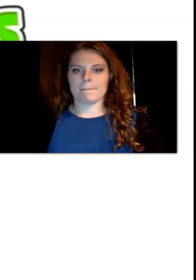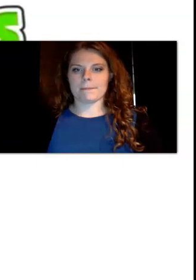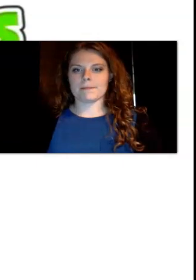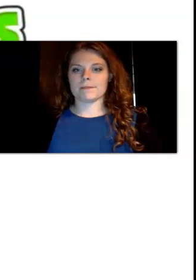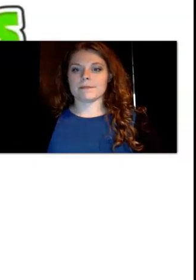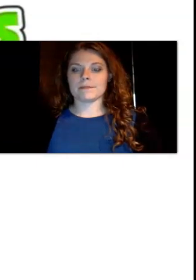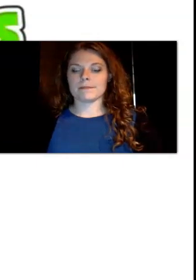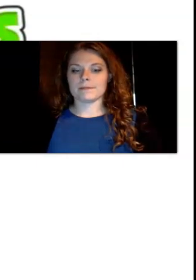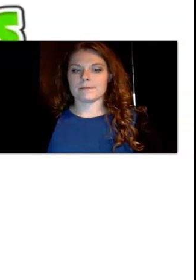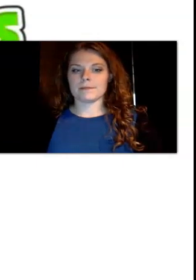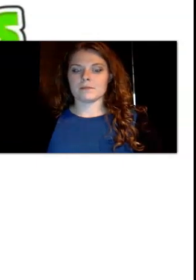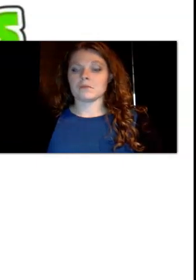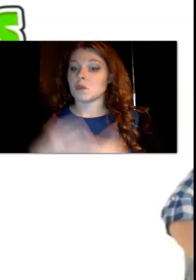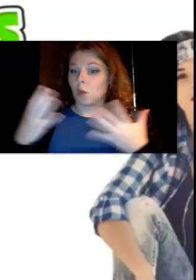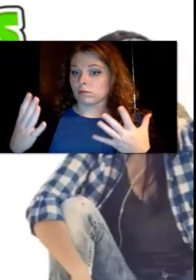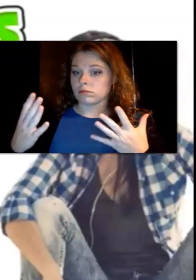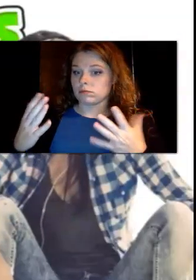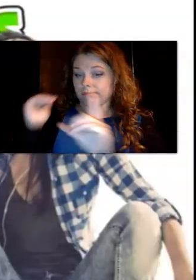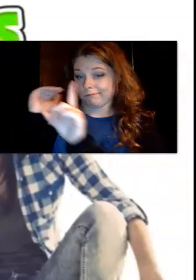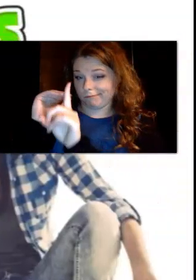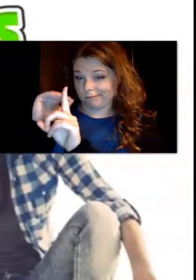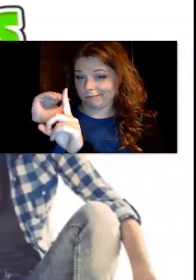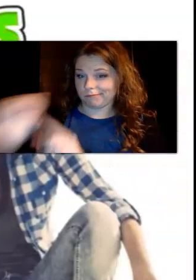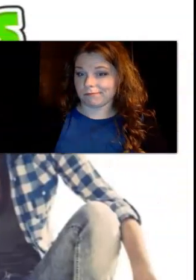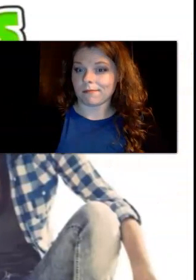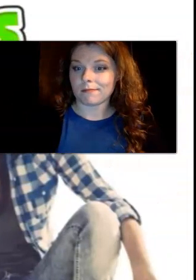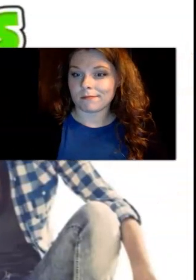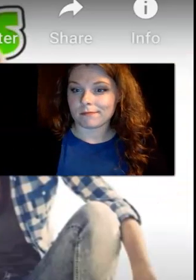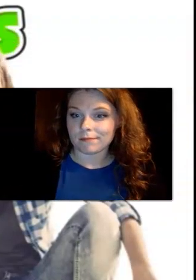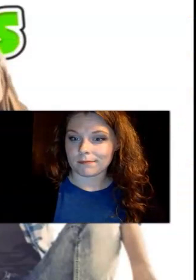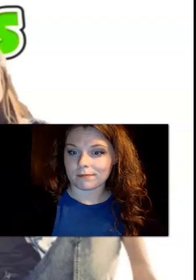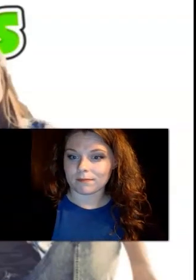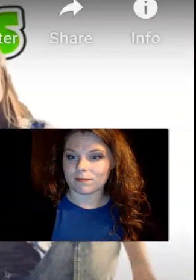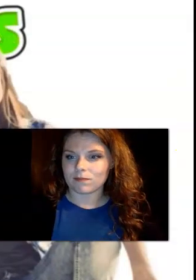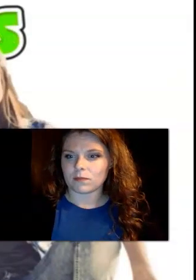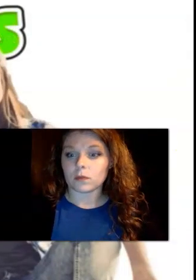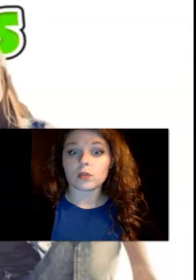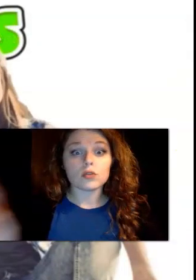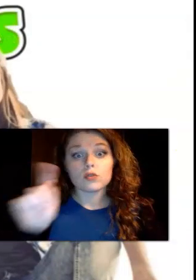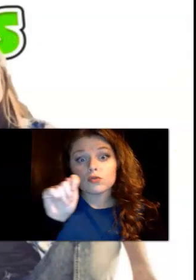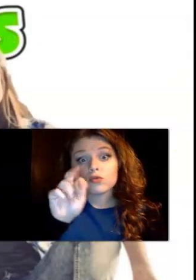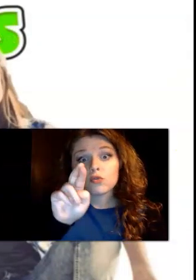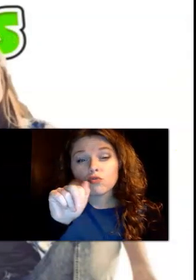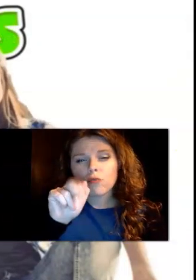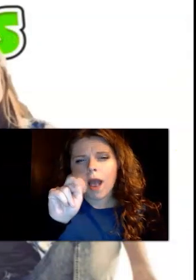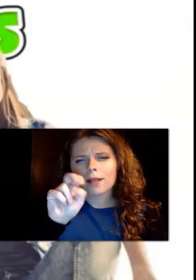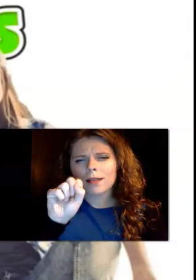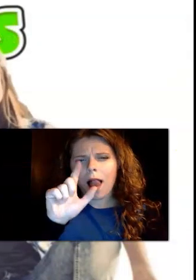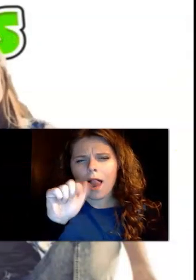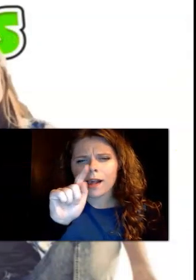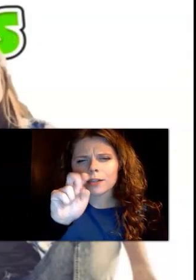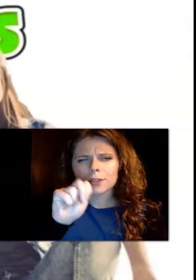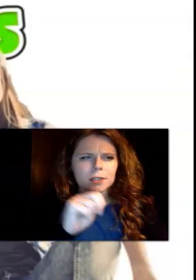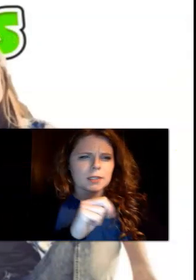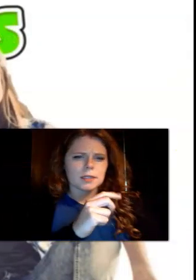Some quick final words on translation. A translation is when a point or image